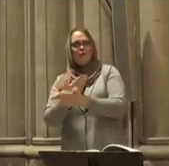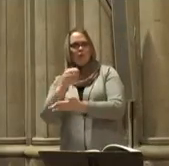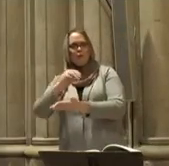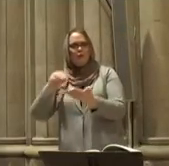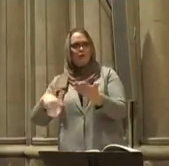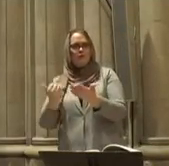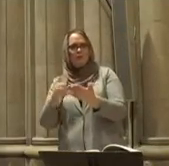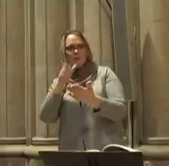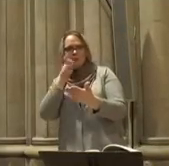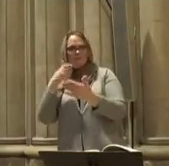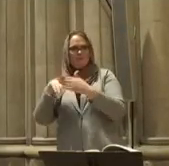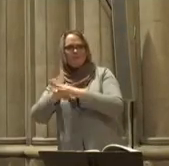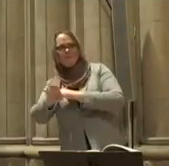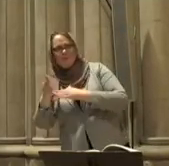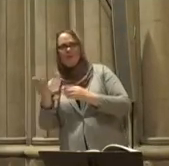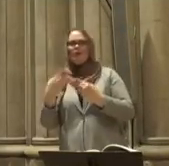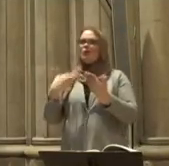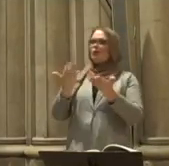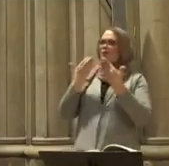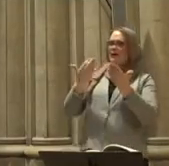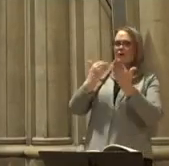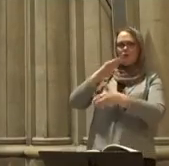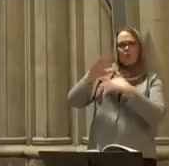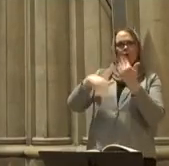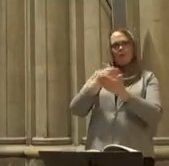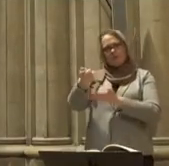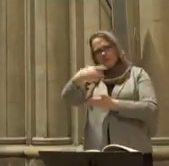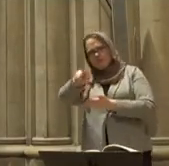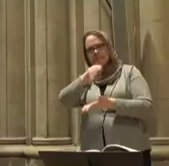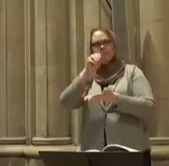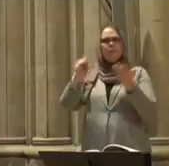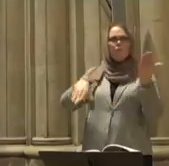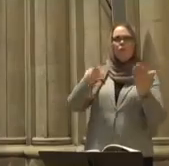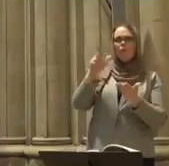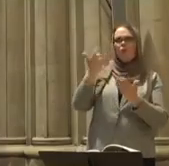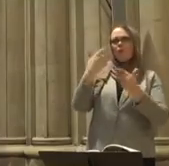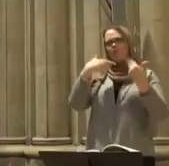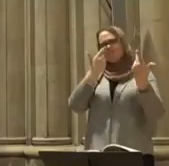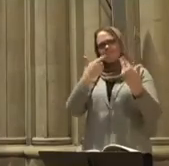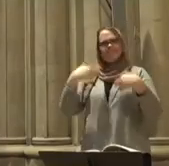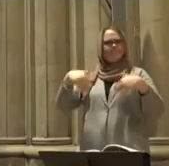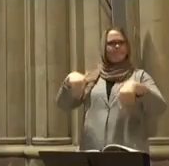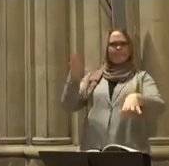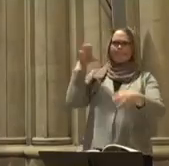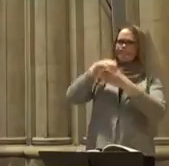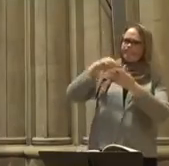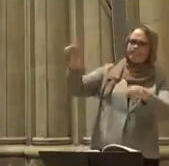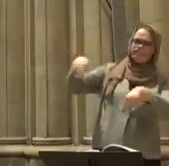me in just thanking our acolytes for the amazing job that they do here at the Cathedral.